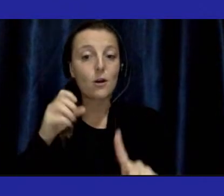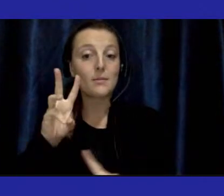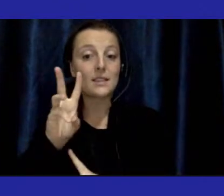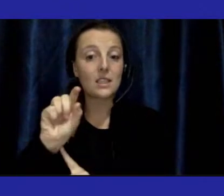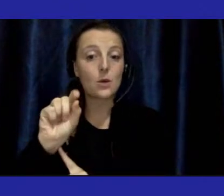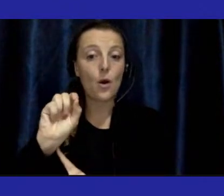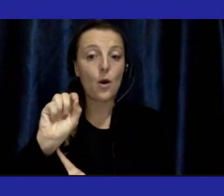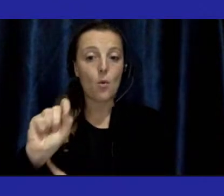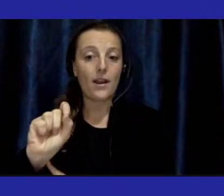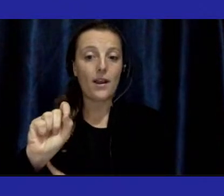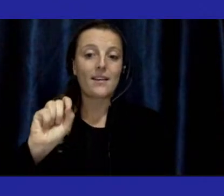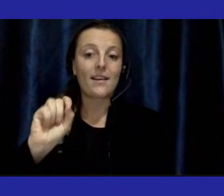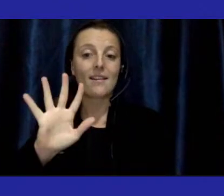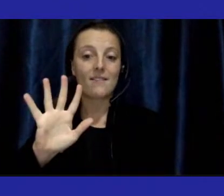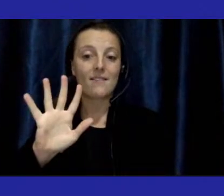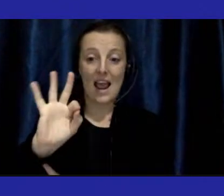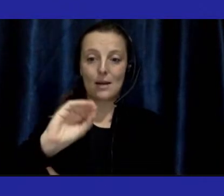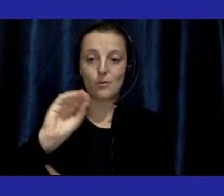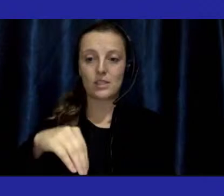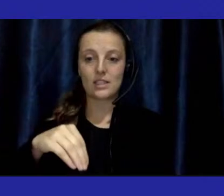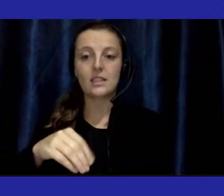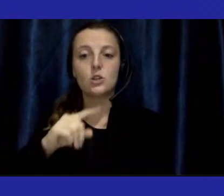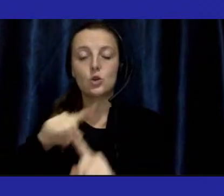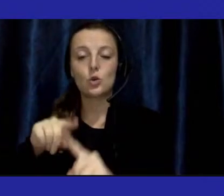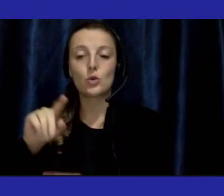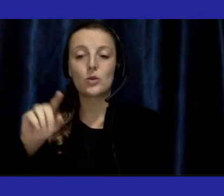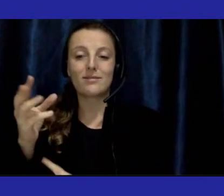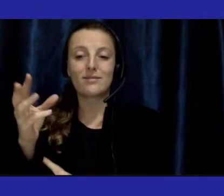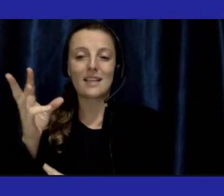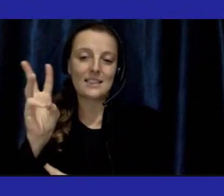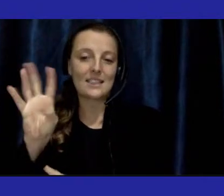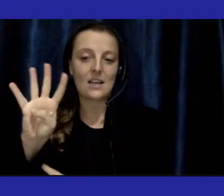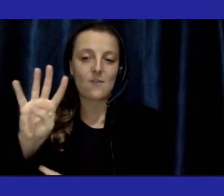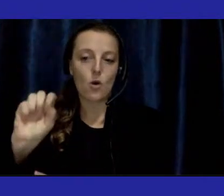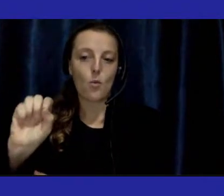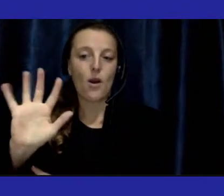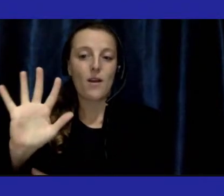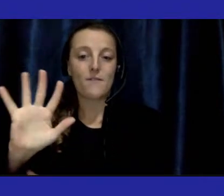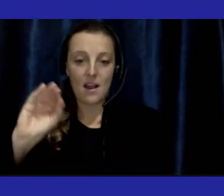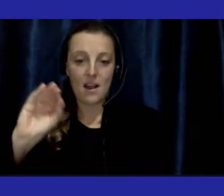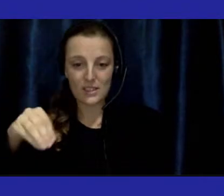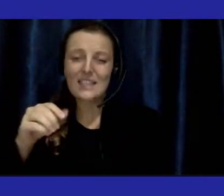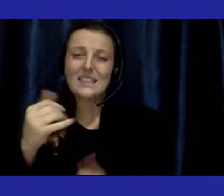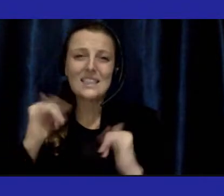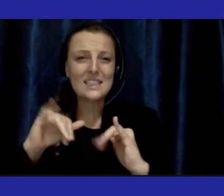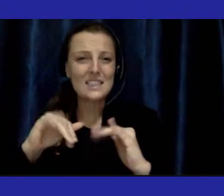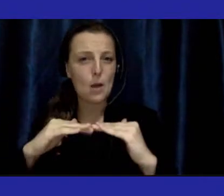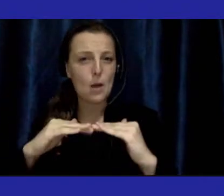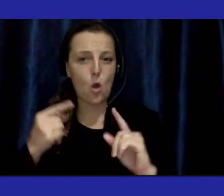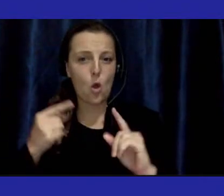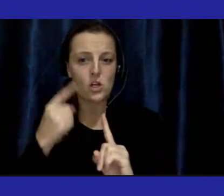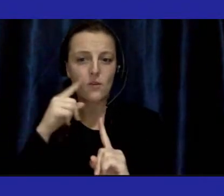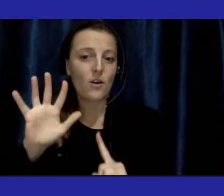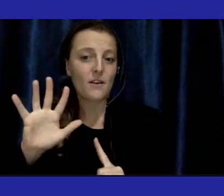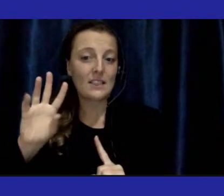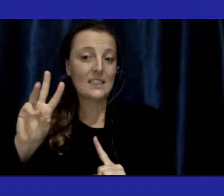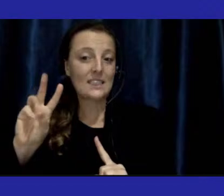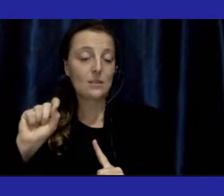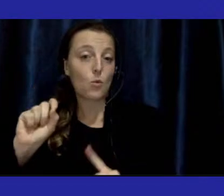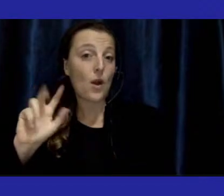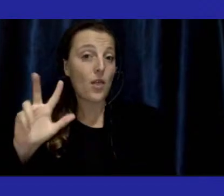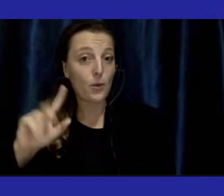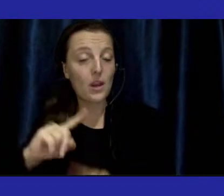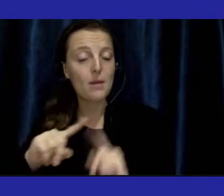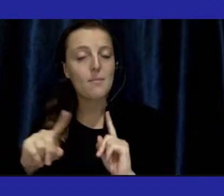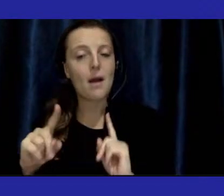64.5%. This is still below the target of 66.3, but very hard to move even 1 percentage